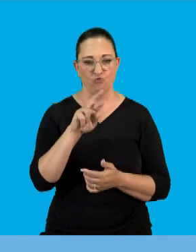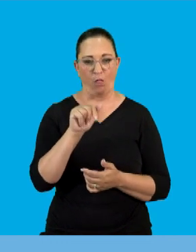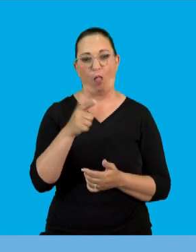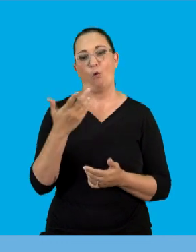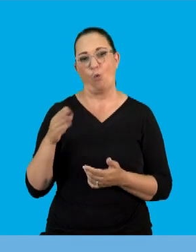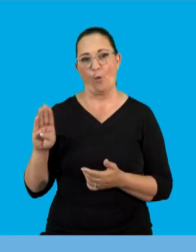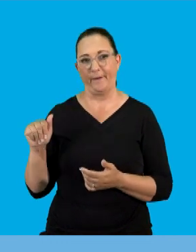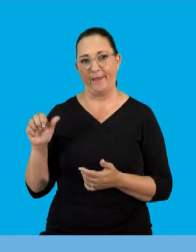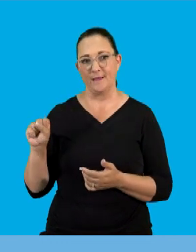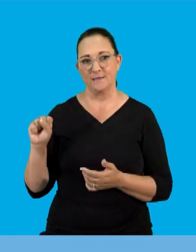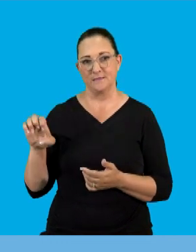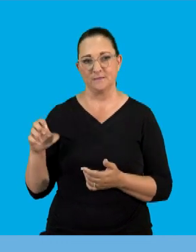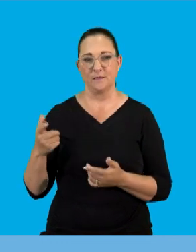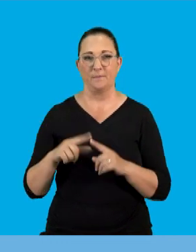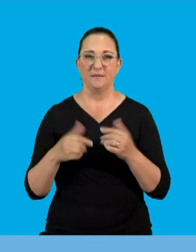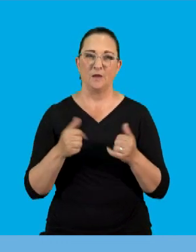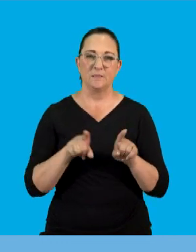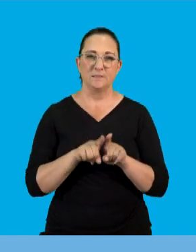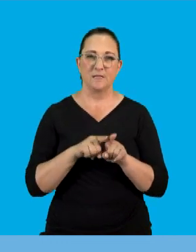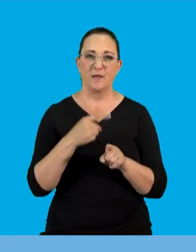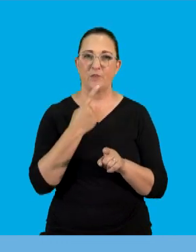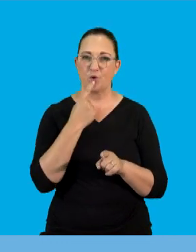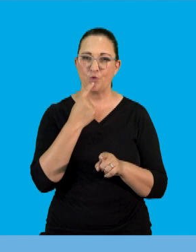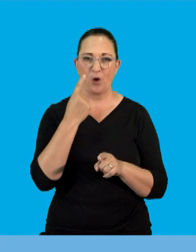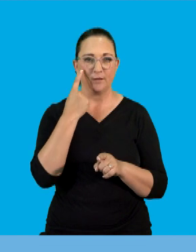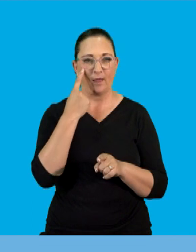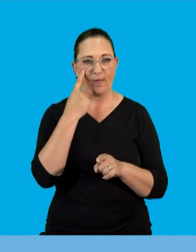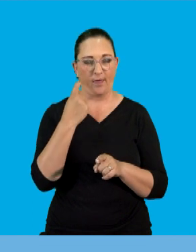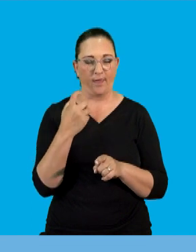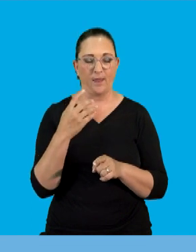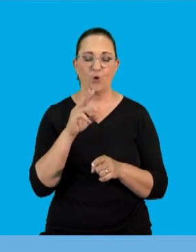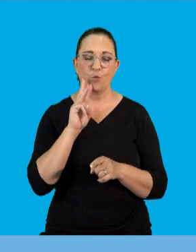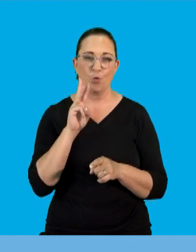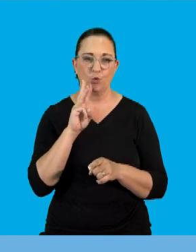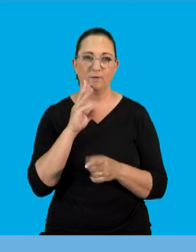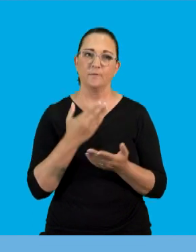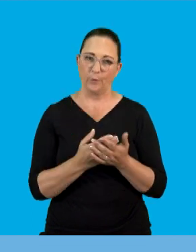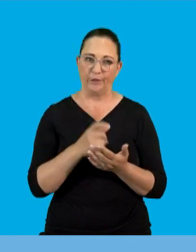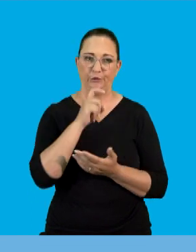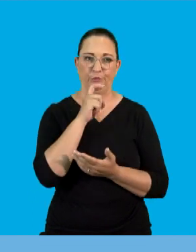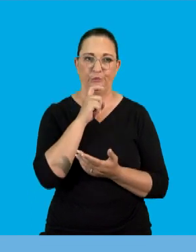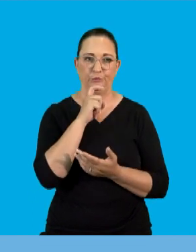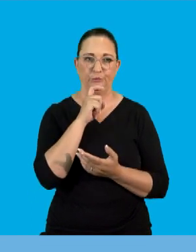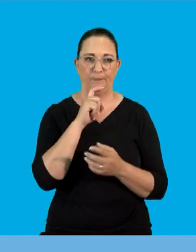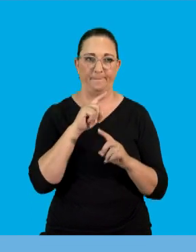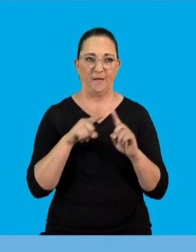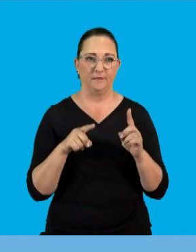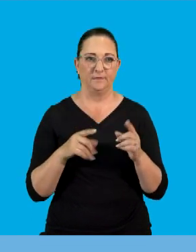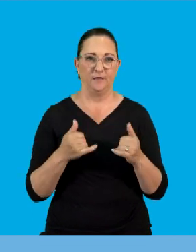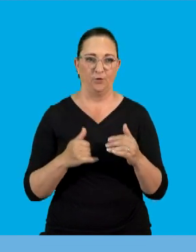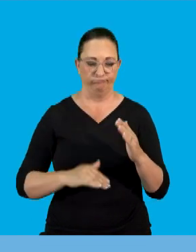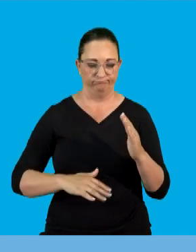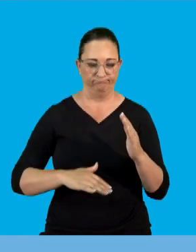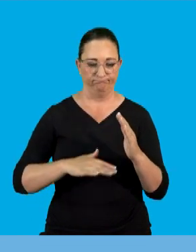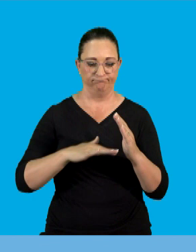instance, we can take, for instance, the red onion water. So the red onion water can be used as an indicator. If it's poured, if